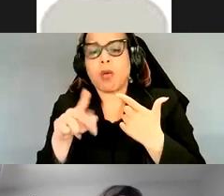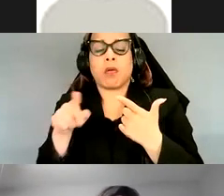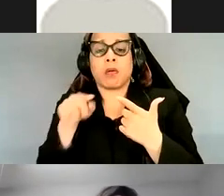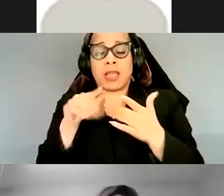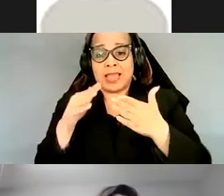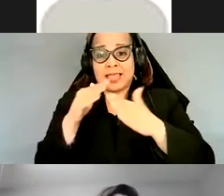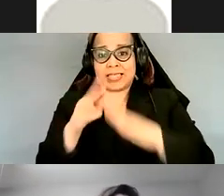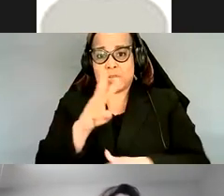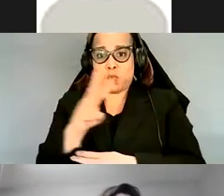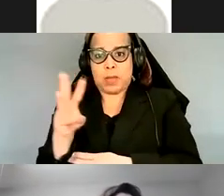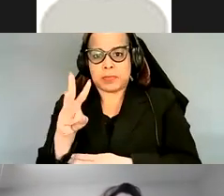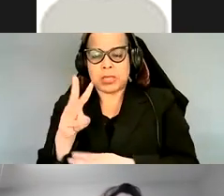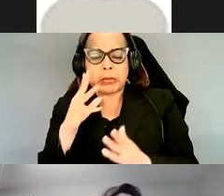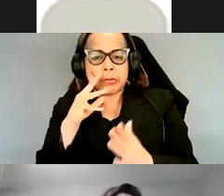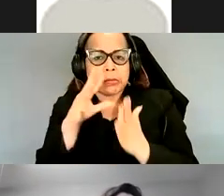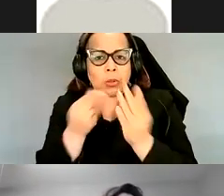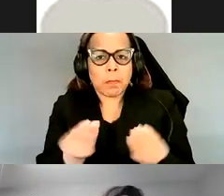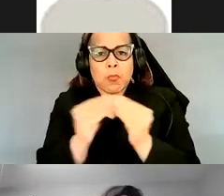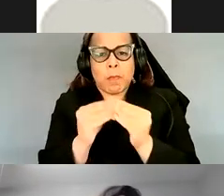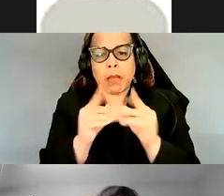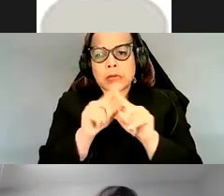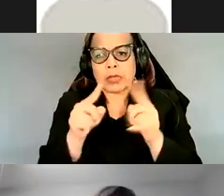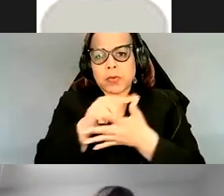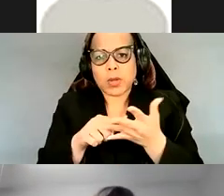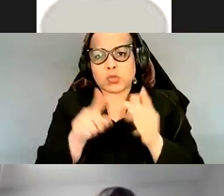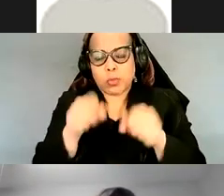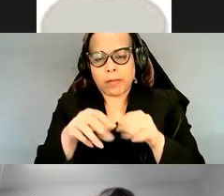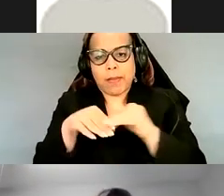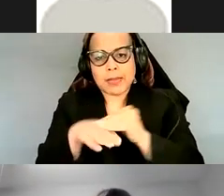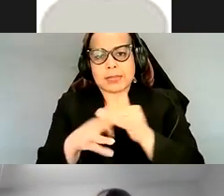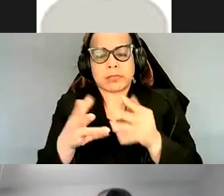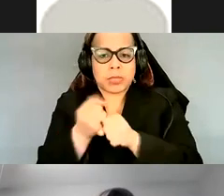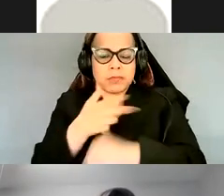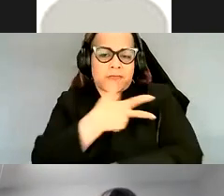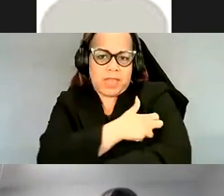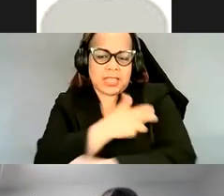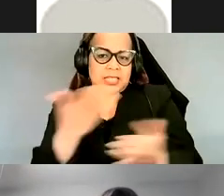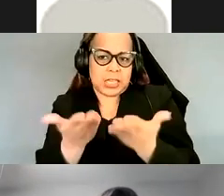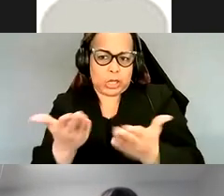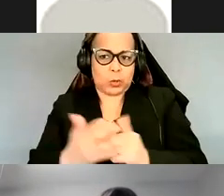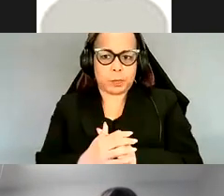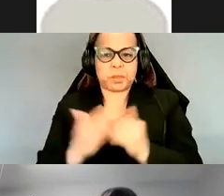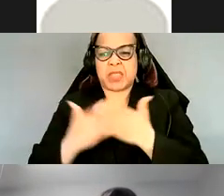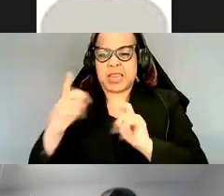city's website to learn more about different ways that you're able to access vaccines here. Next